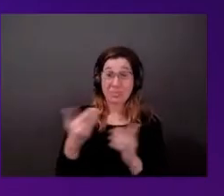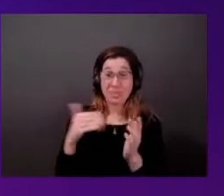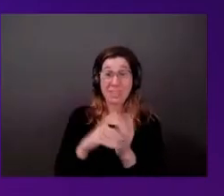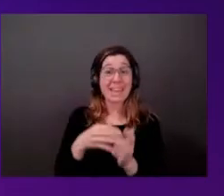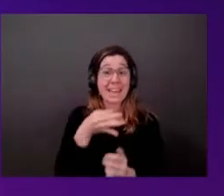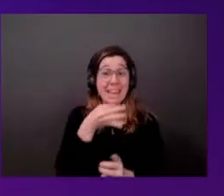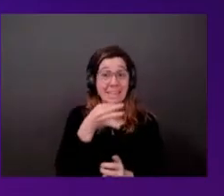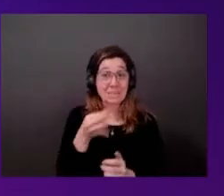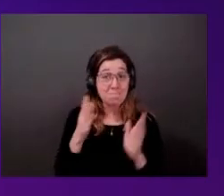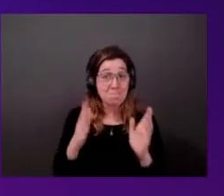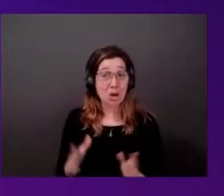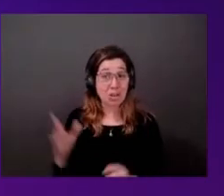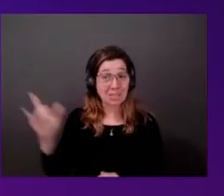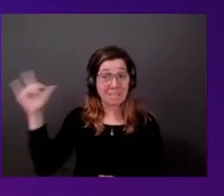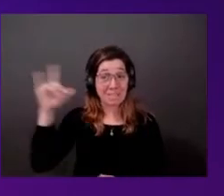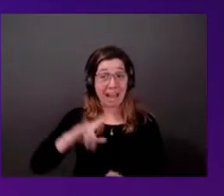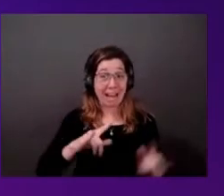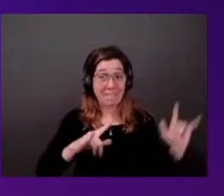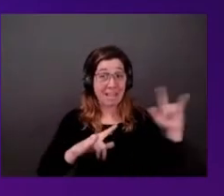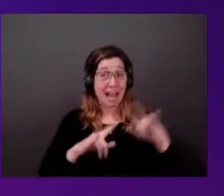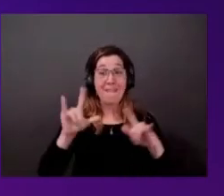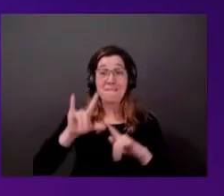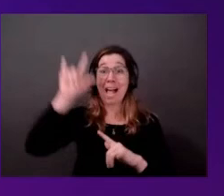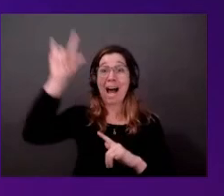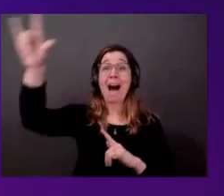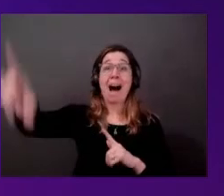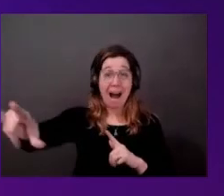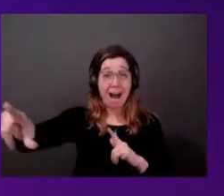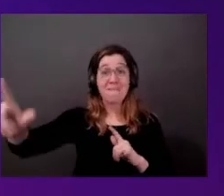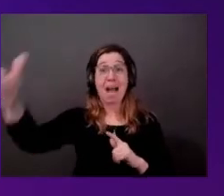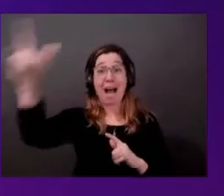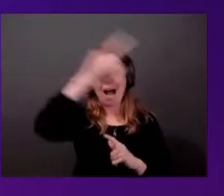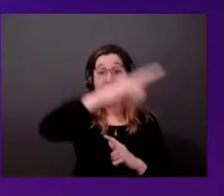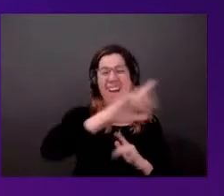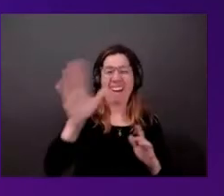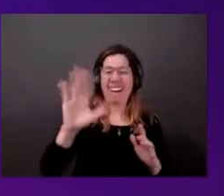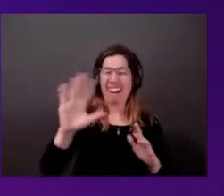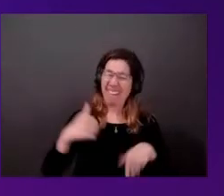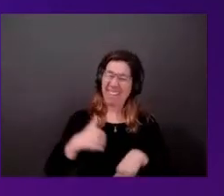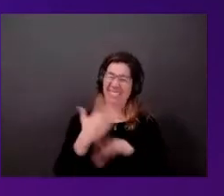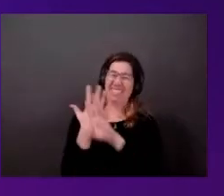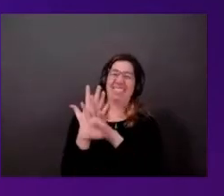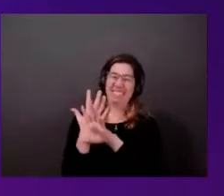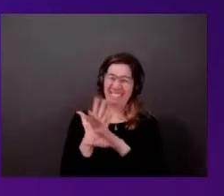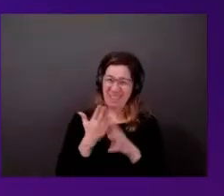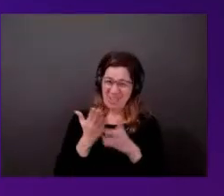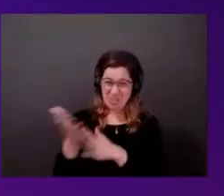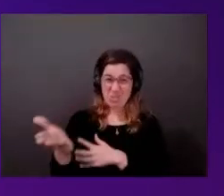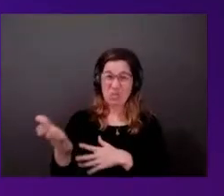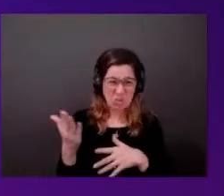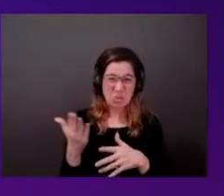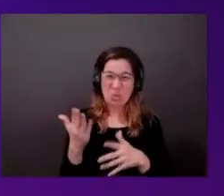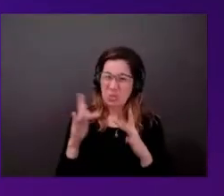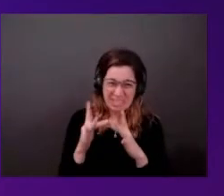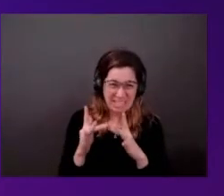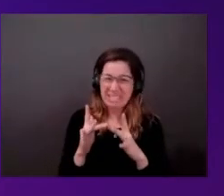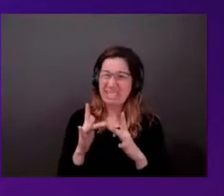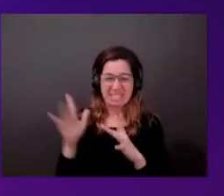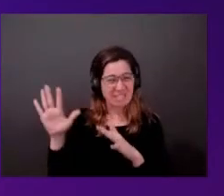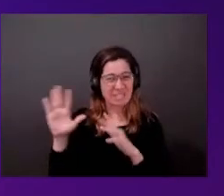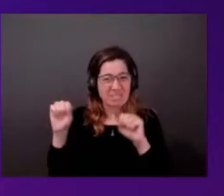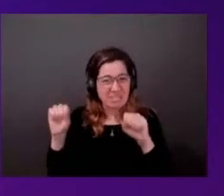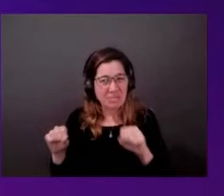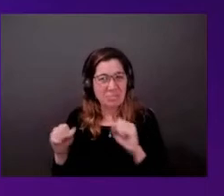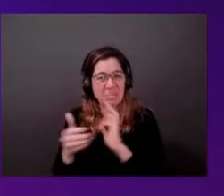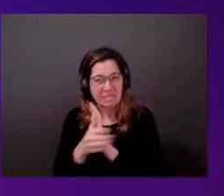situations that are distant from them and actually bring their capabilities and talents into those conversations. And